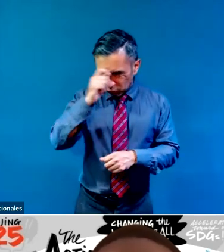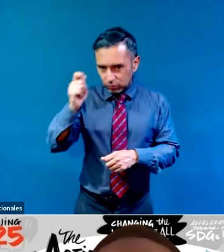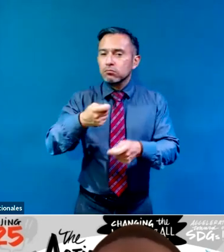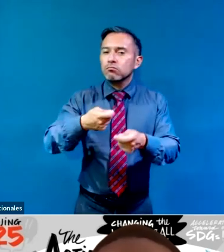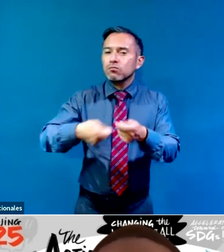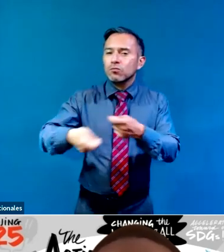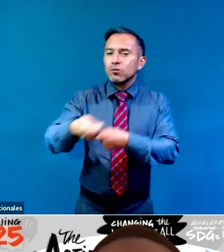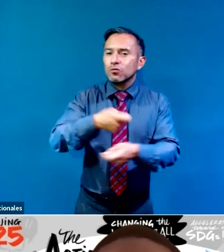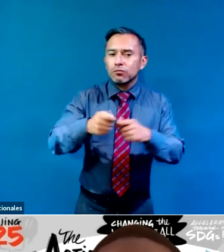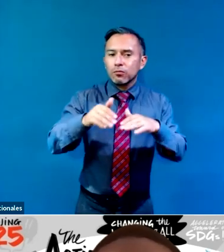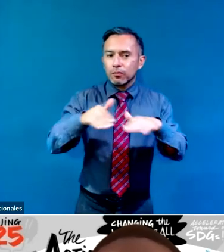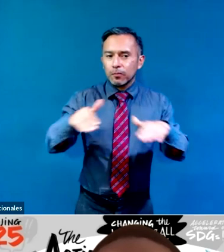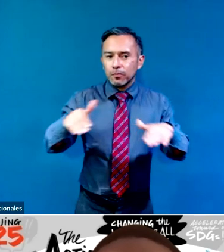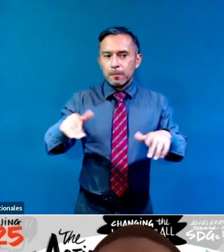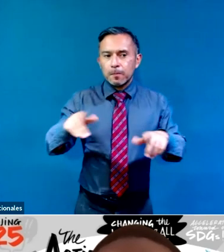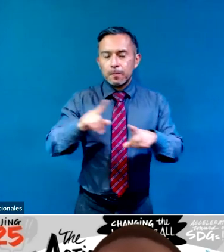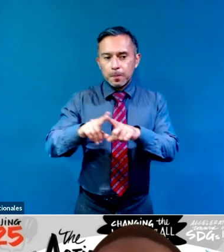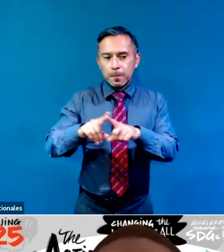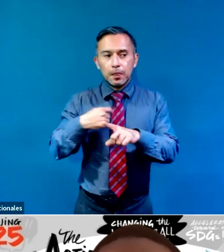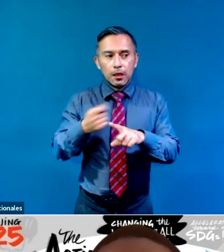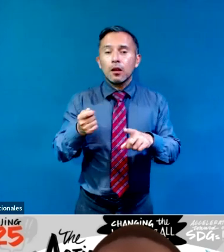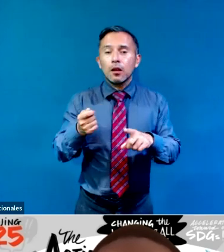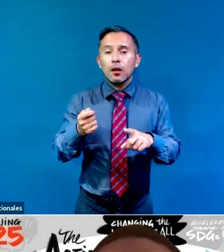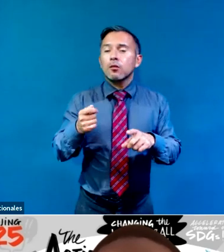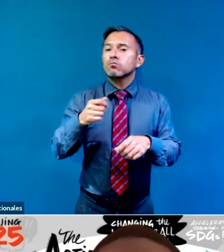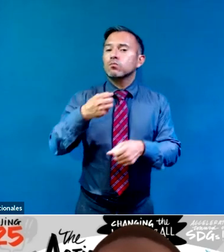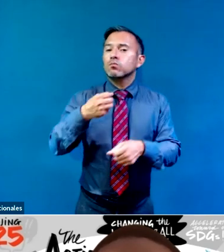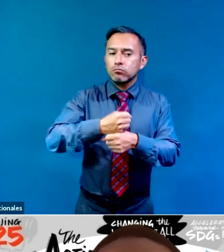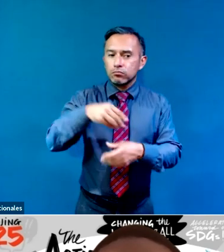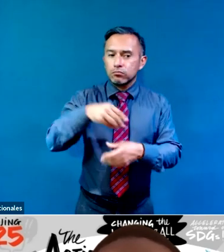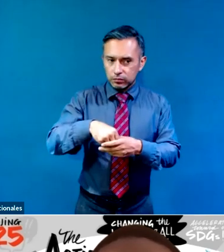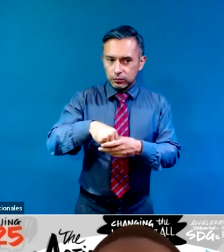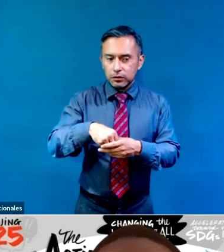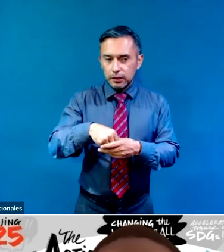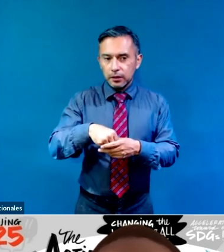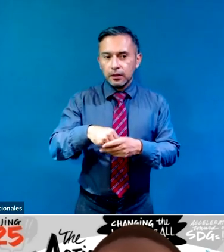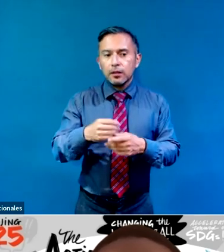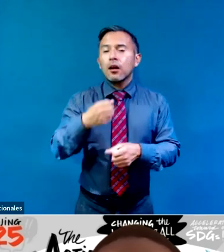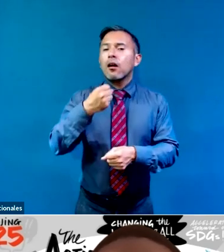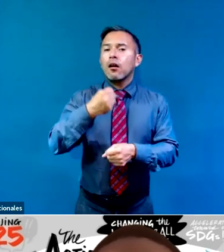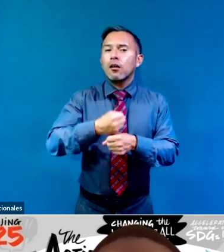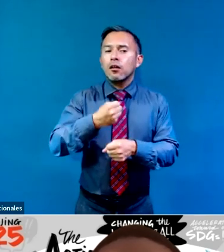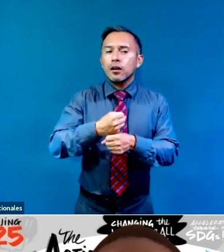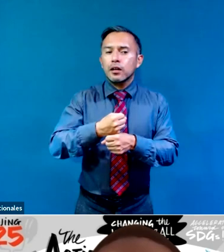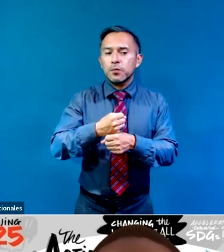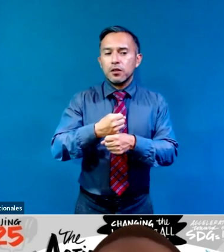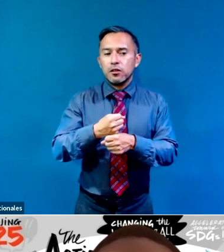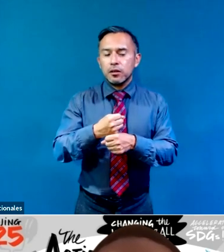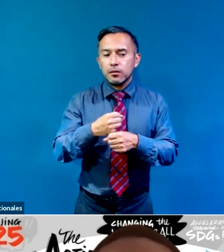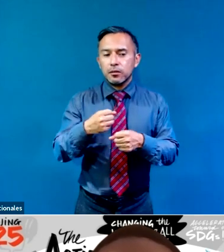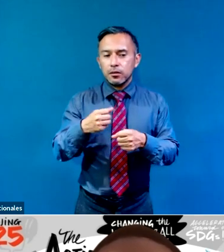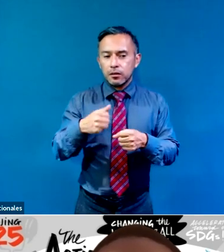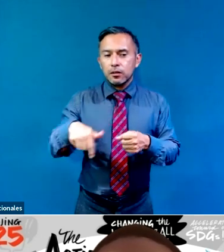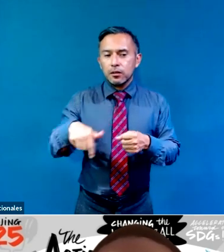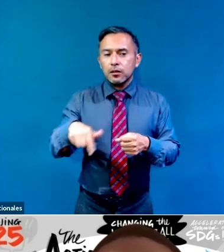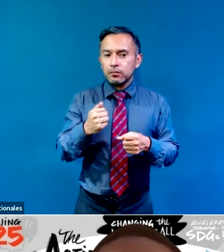equitably shares and values care and domestic work, and resilience to economic shocks. And then it also has